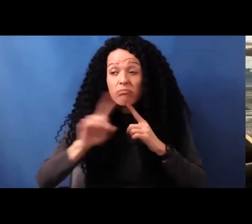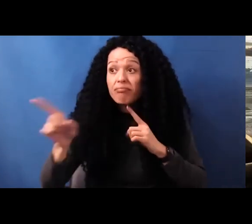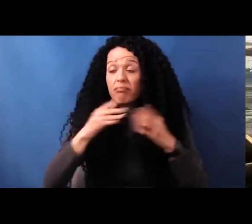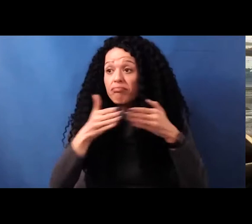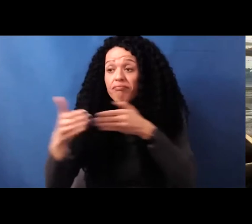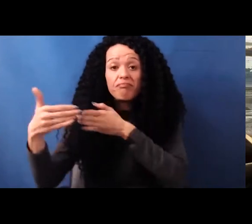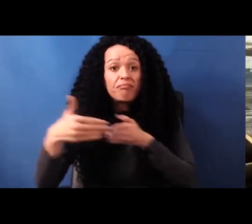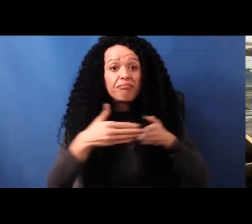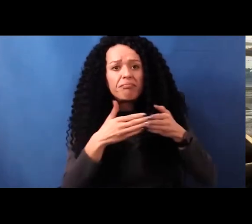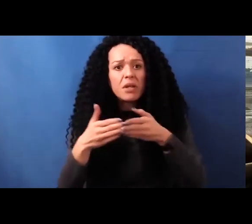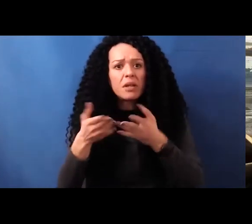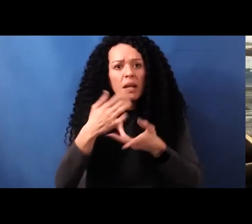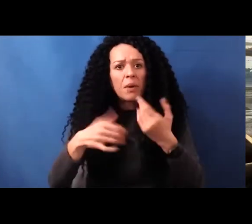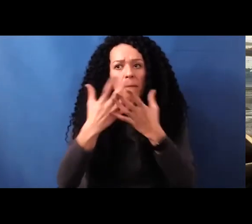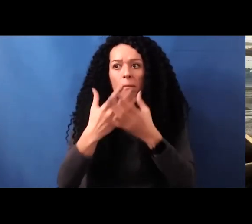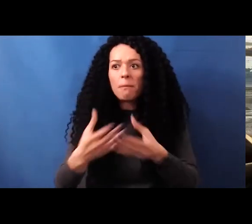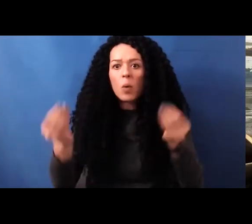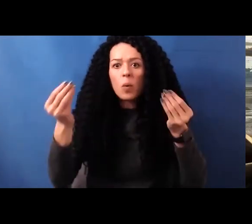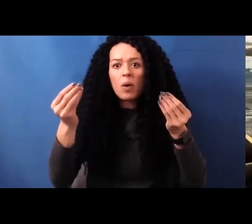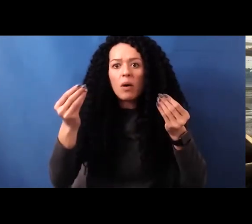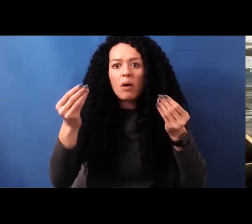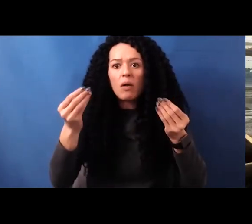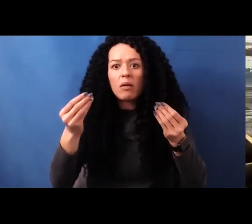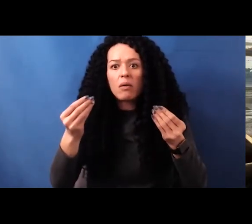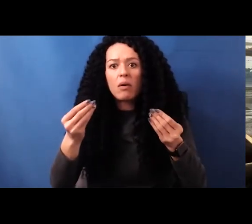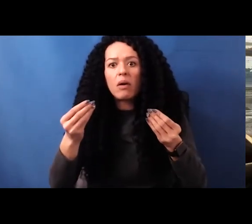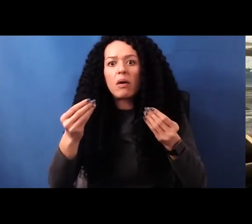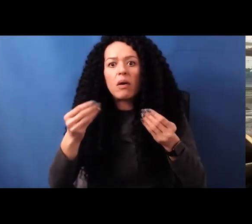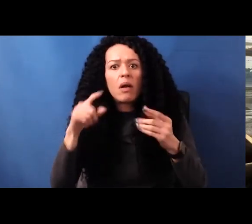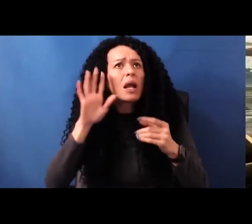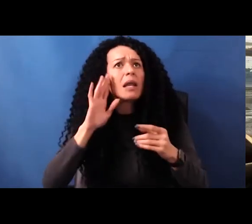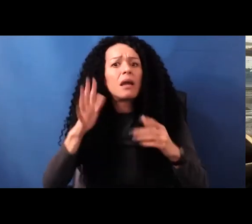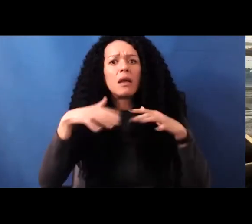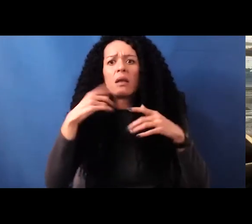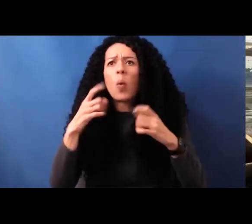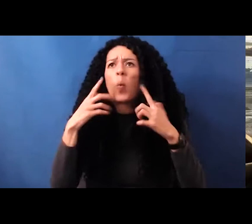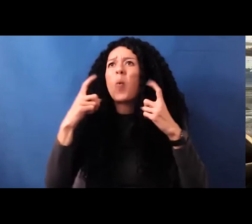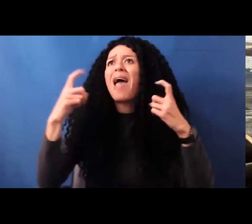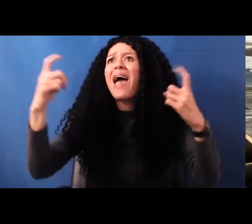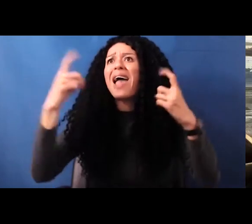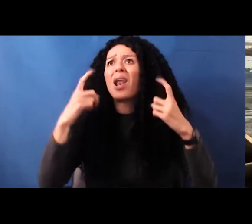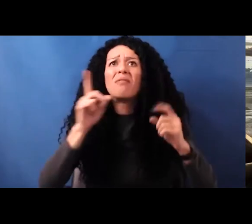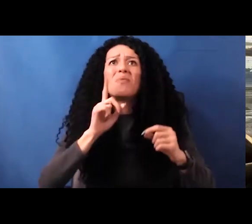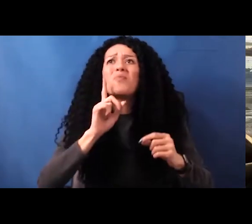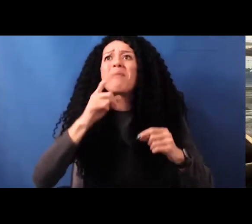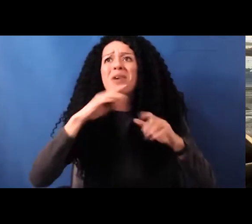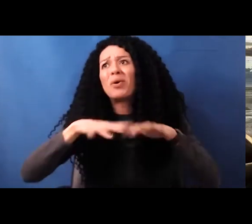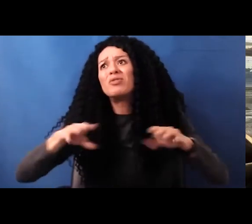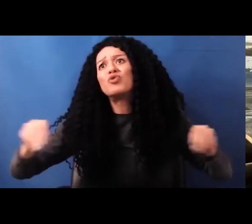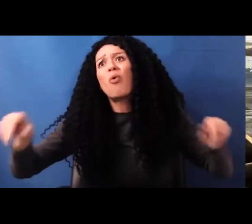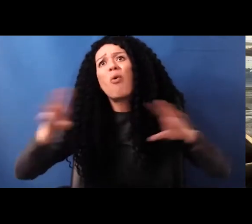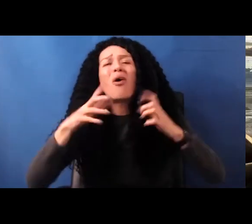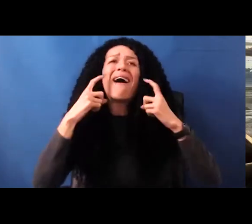lost. And the wheel o' woman along yon shore, where